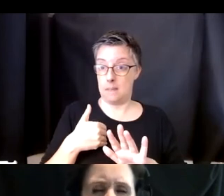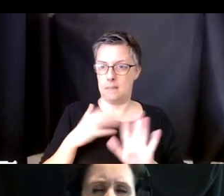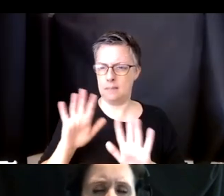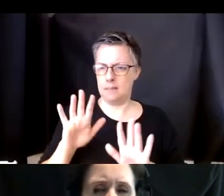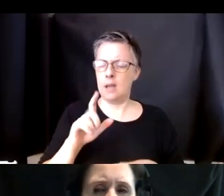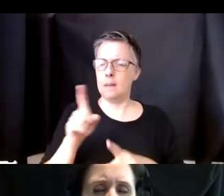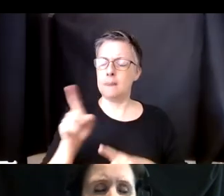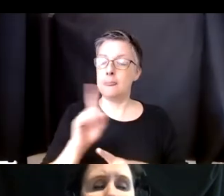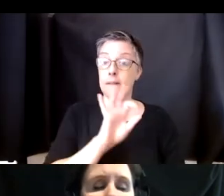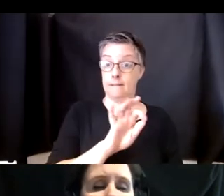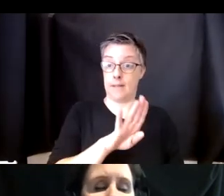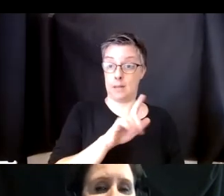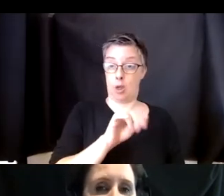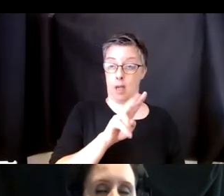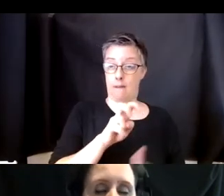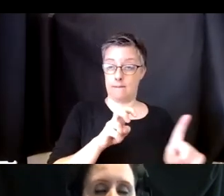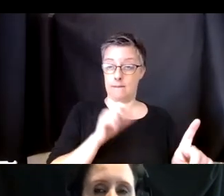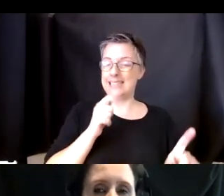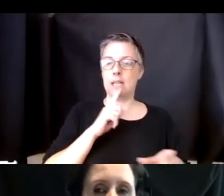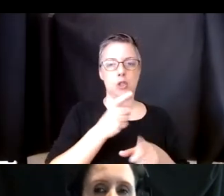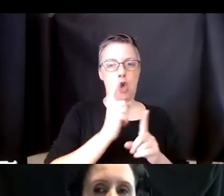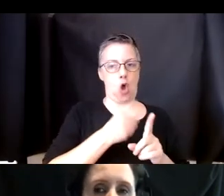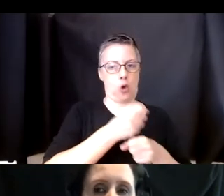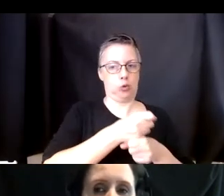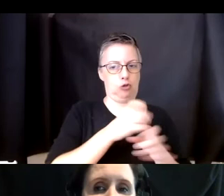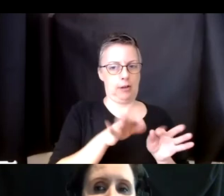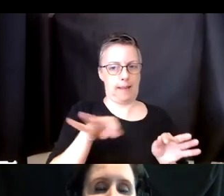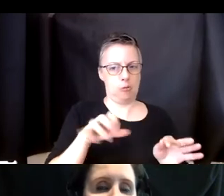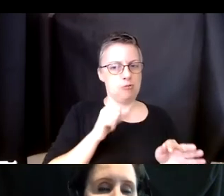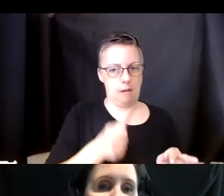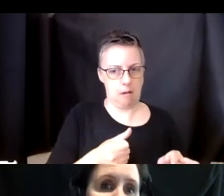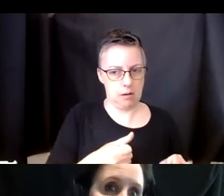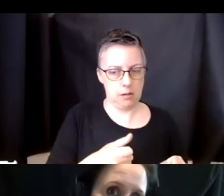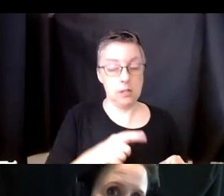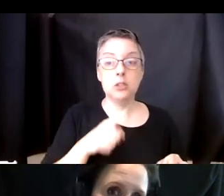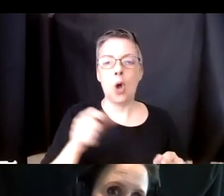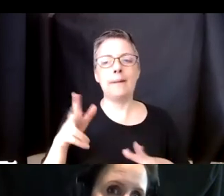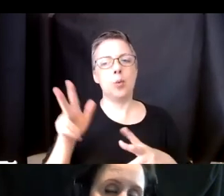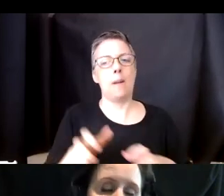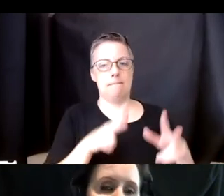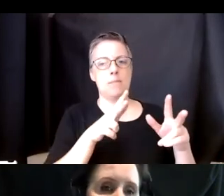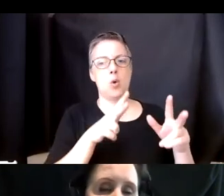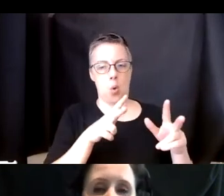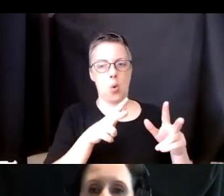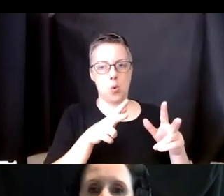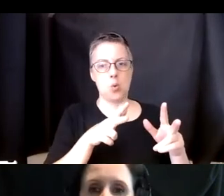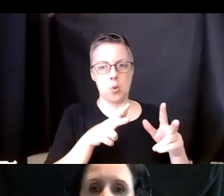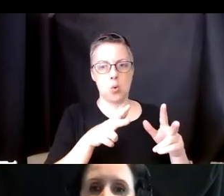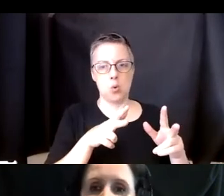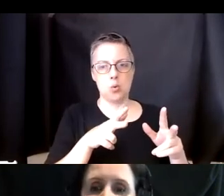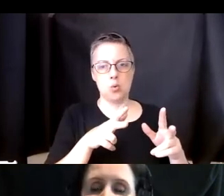Facebook Live, I don't think it doesn't auto-generate caption. So it's a matter of uploading the caption